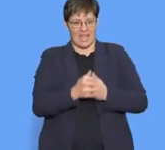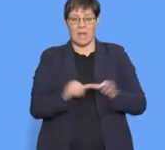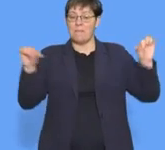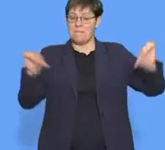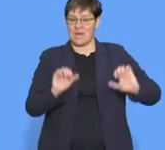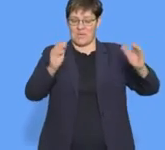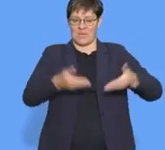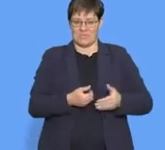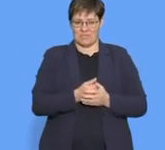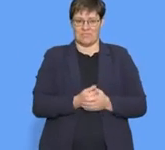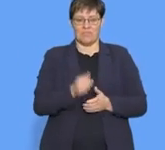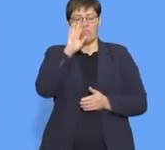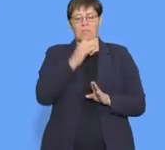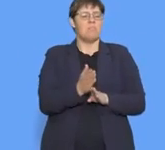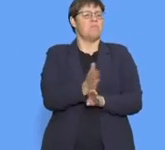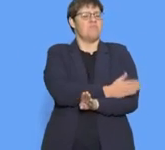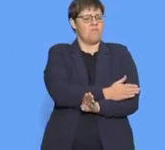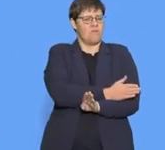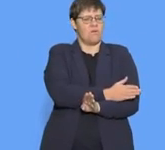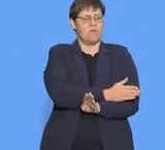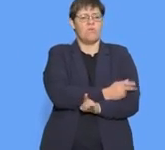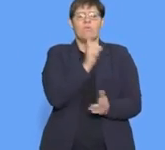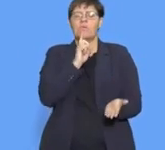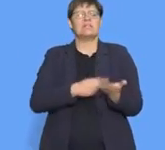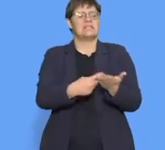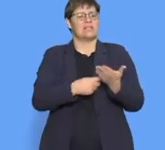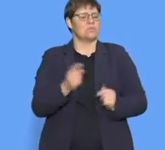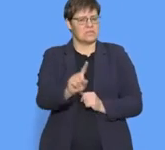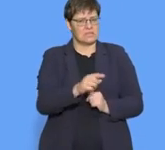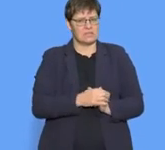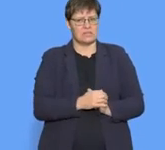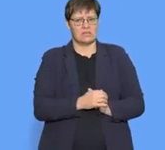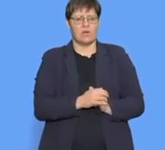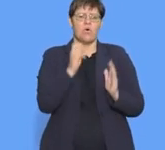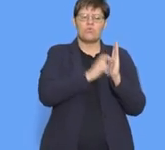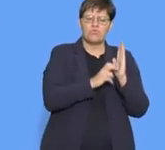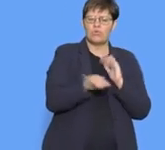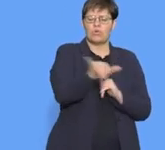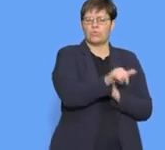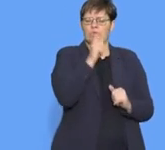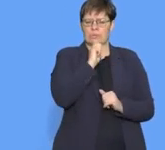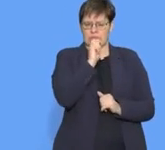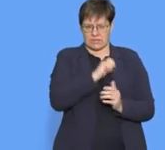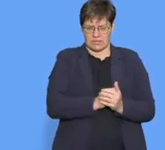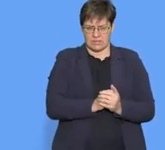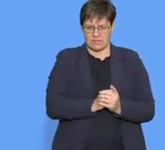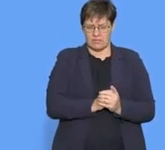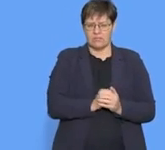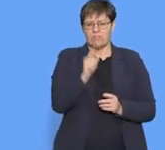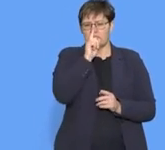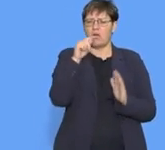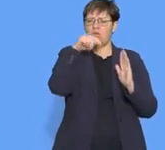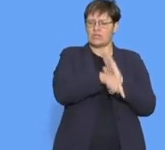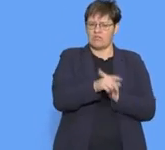Hi, welcome back. So remember before the break we were discussing when to use which rule? Let's look at that